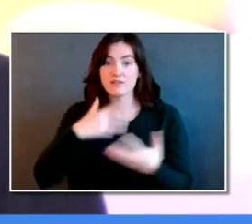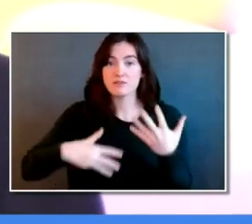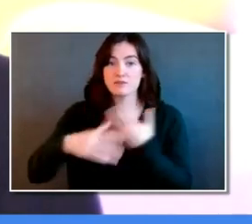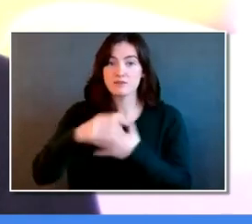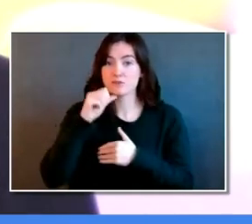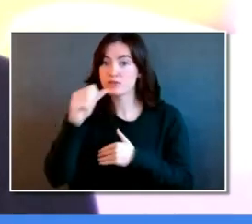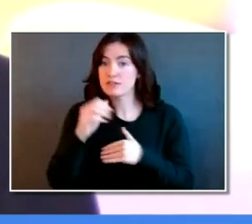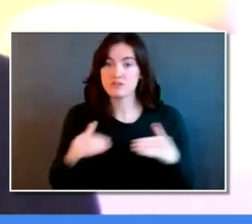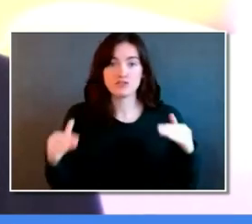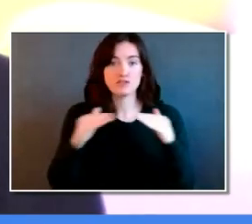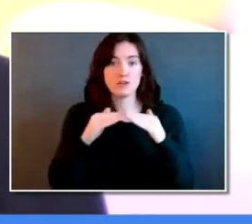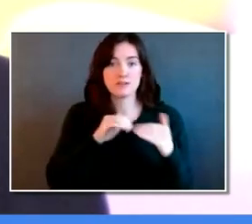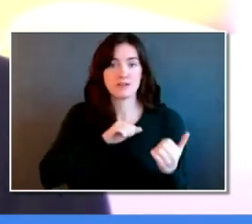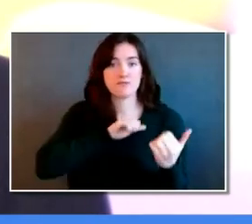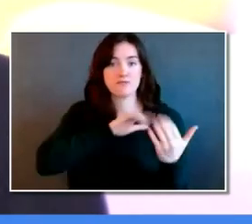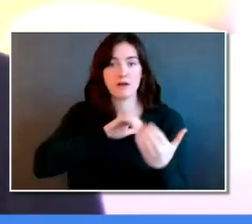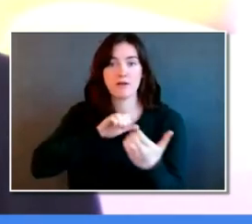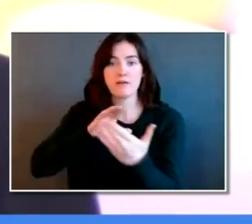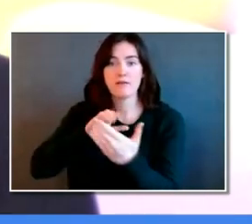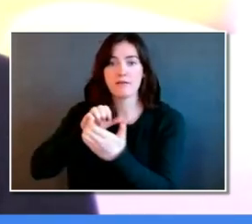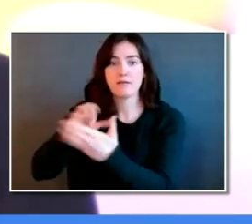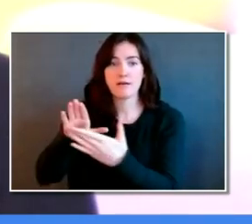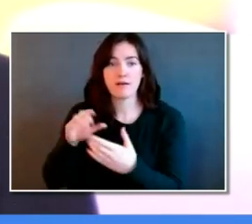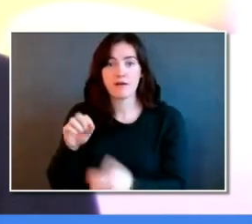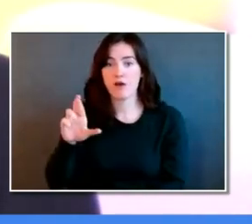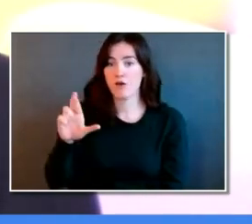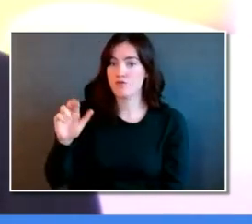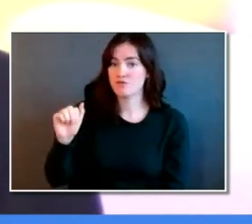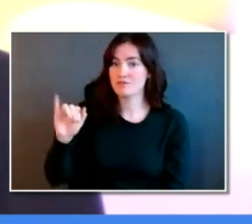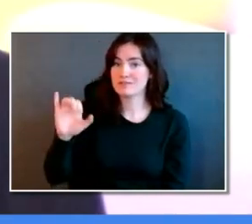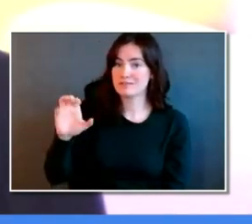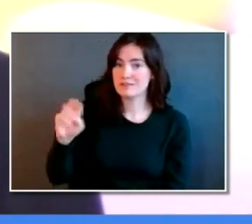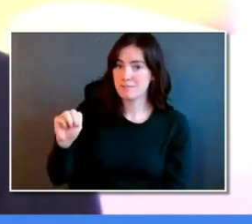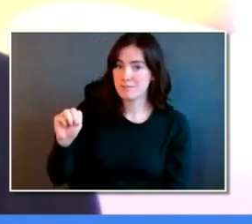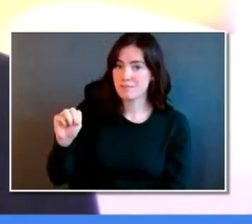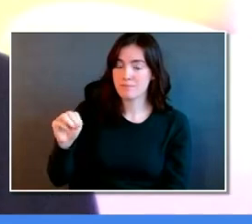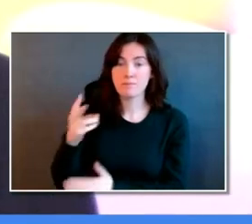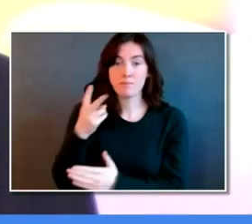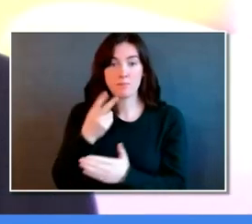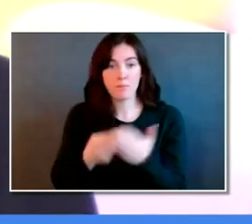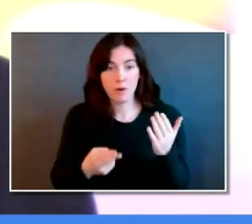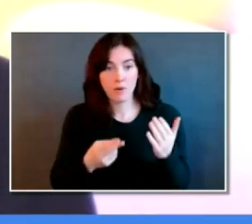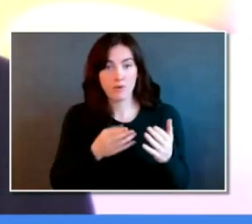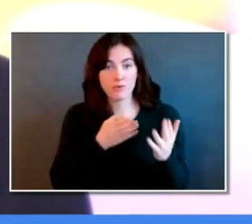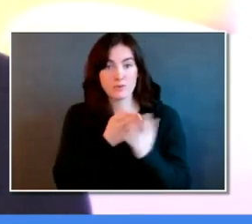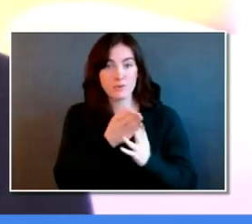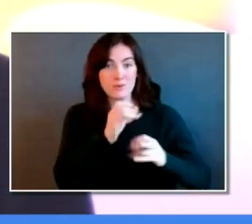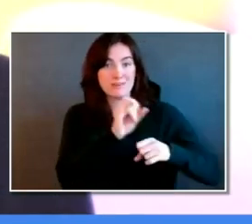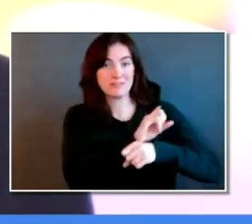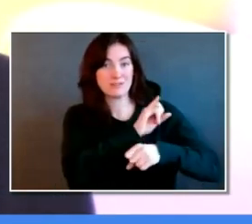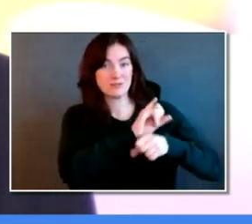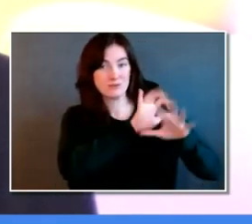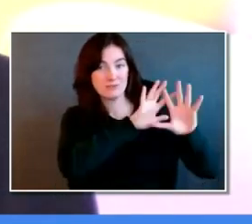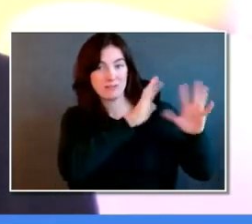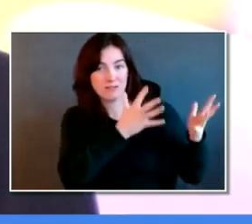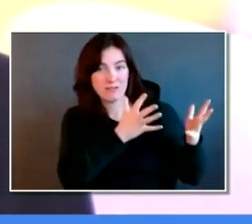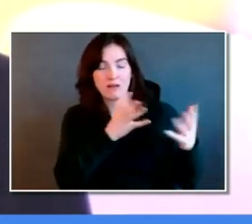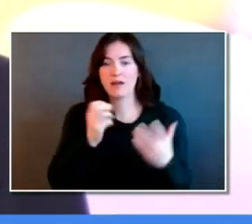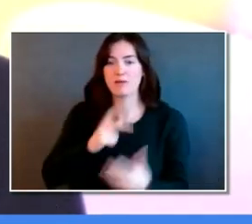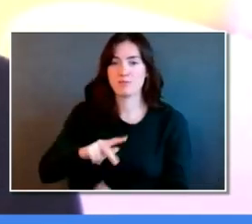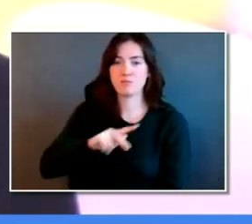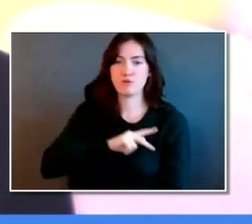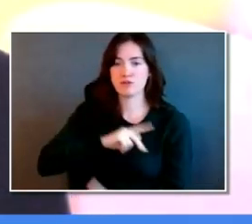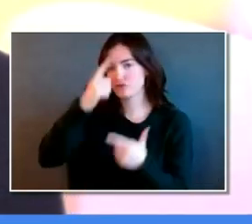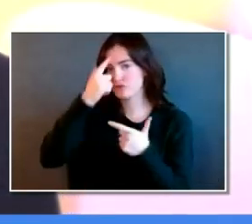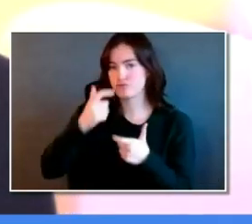of racism, both institutional and personal bigotry. His